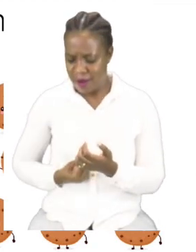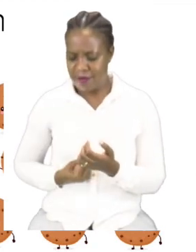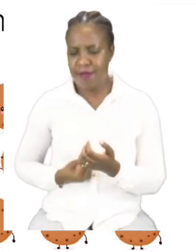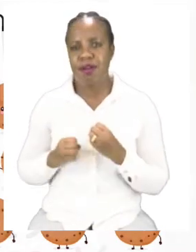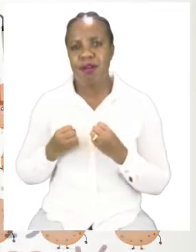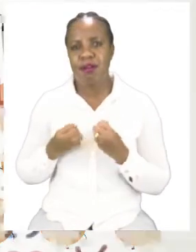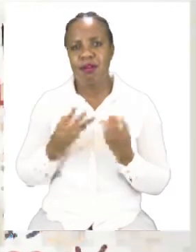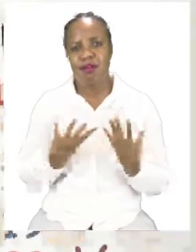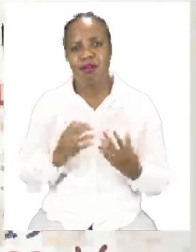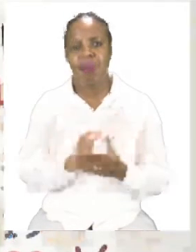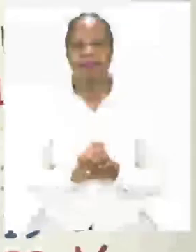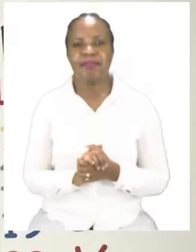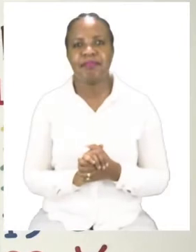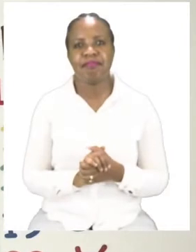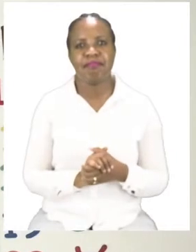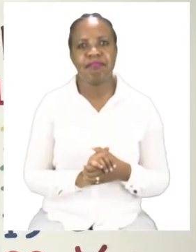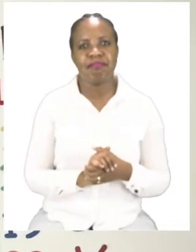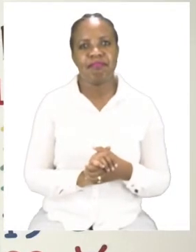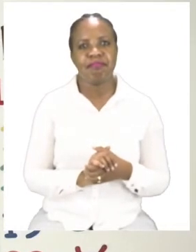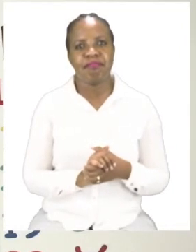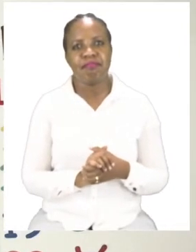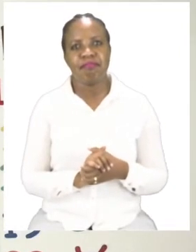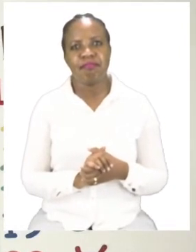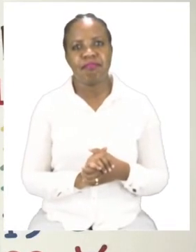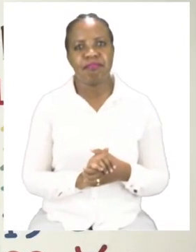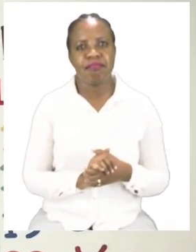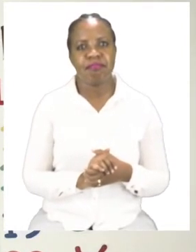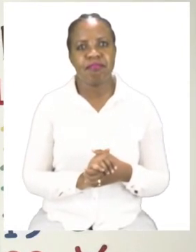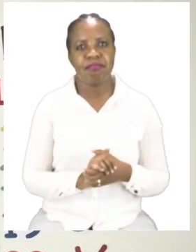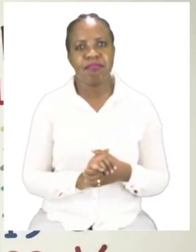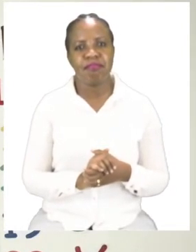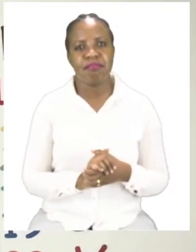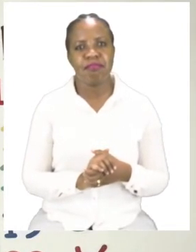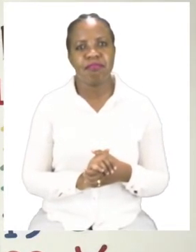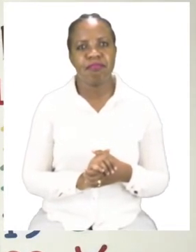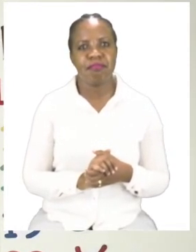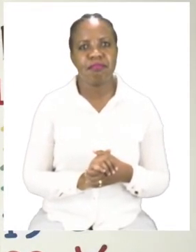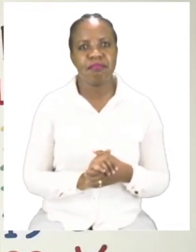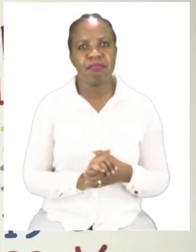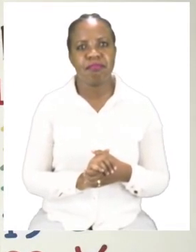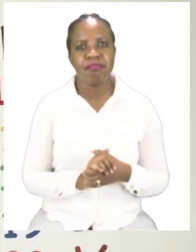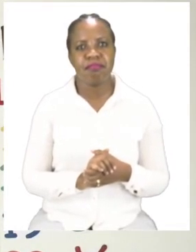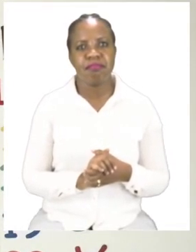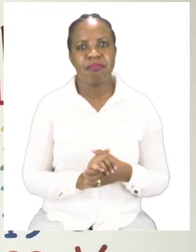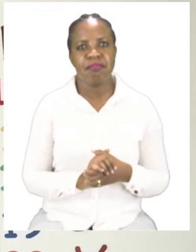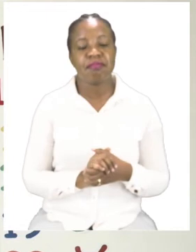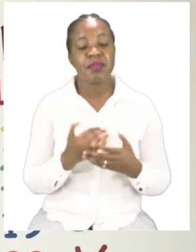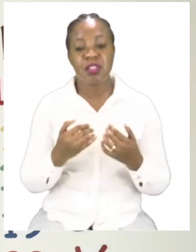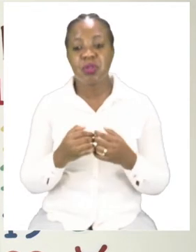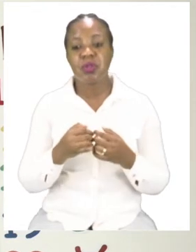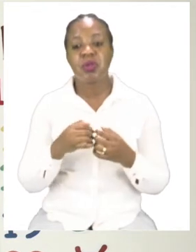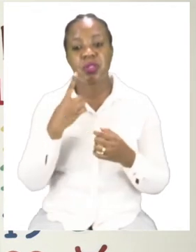So what is going to happen is you are going to use the biscuits right next to the problem-solving